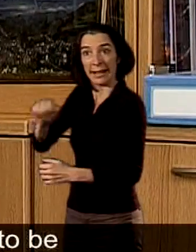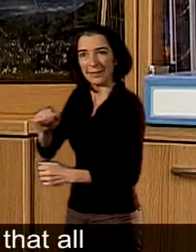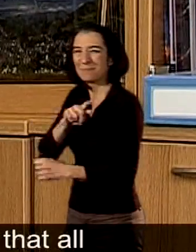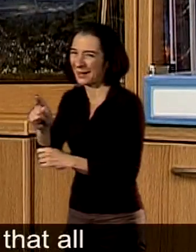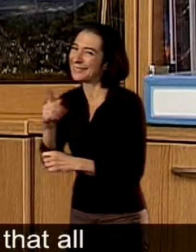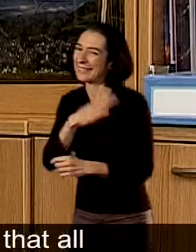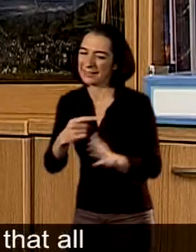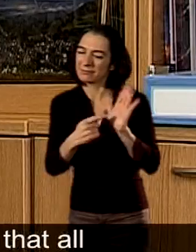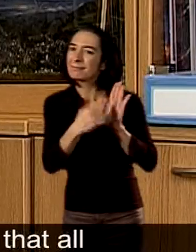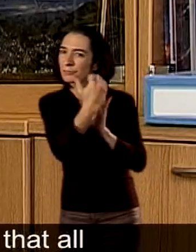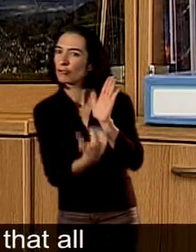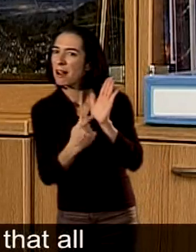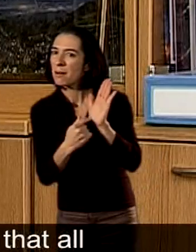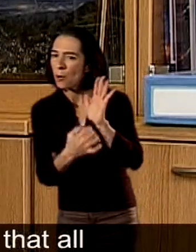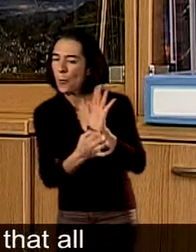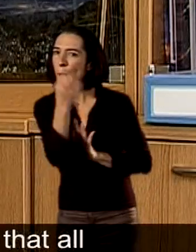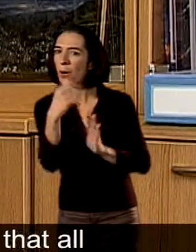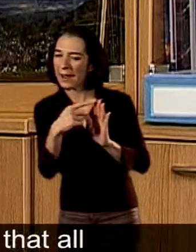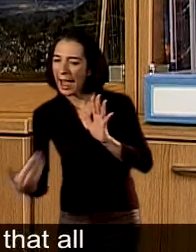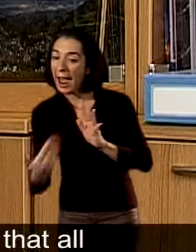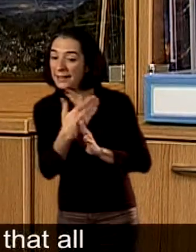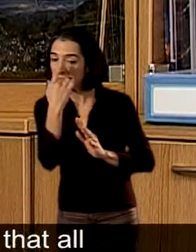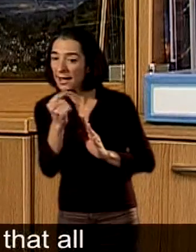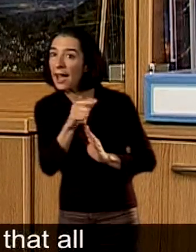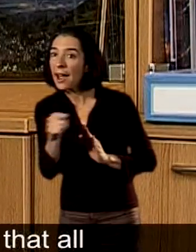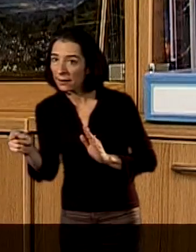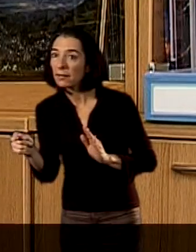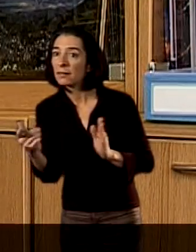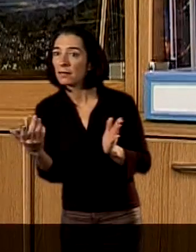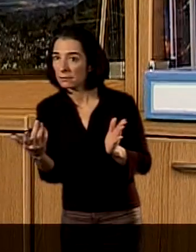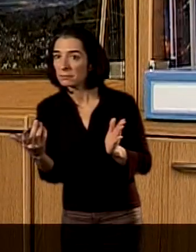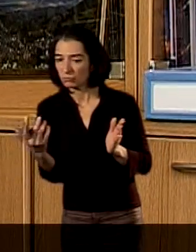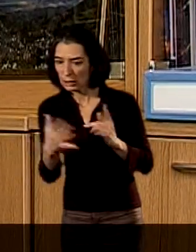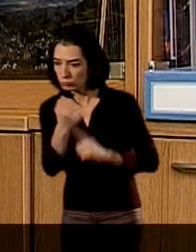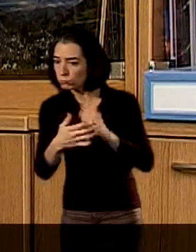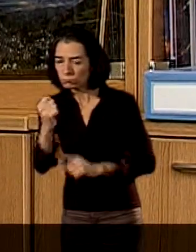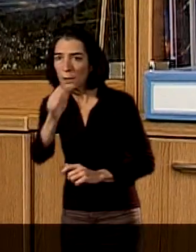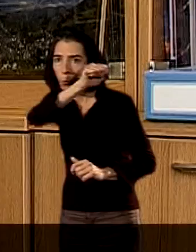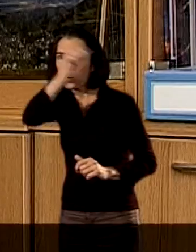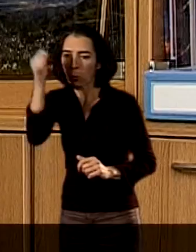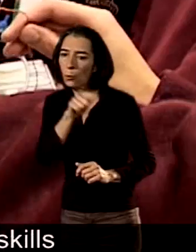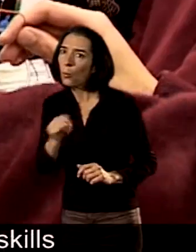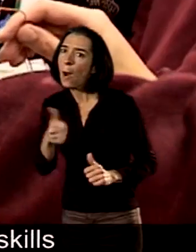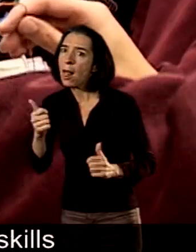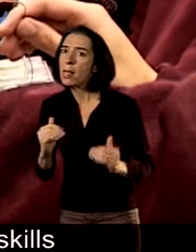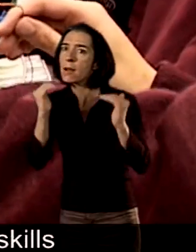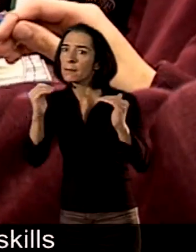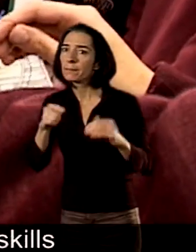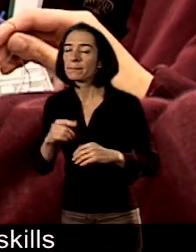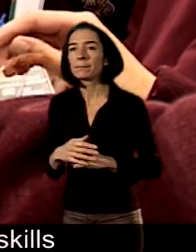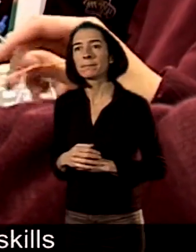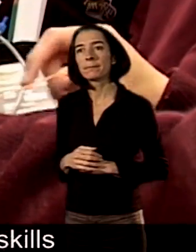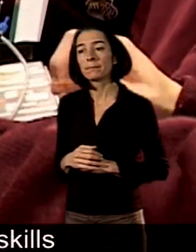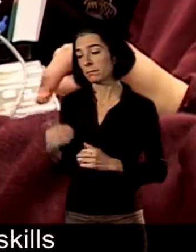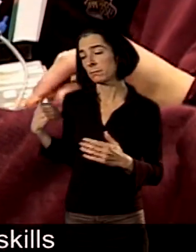development, but we're also about making sure that all young people can access the curriculum and really achieve academically as well. Over